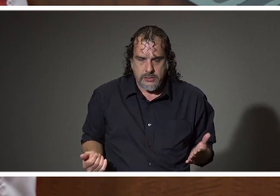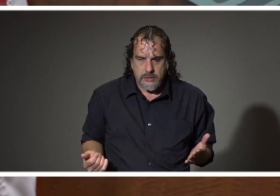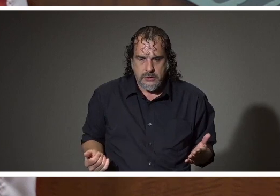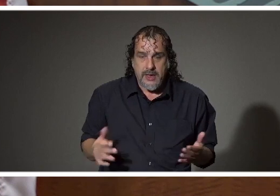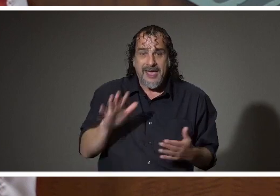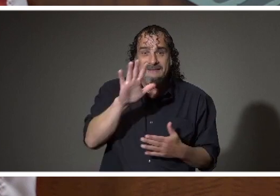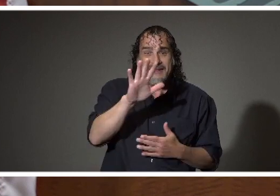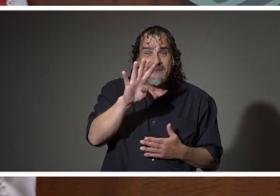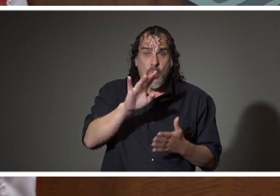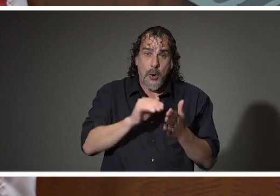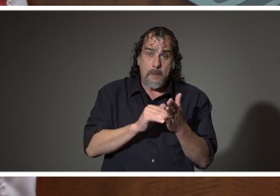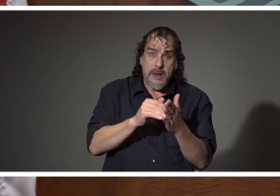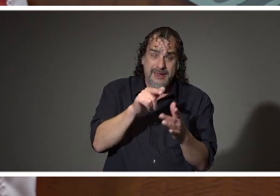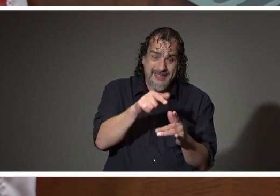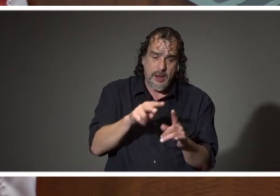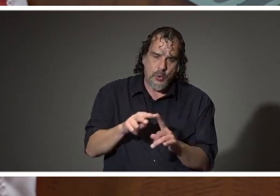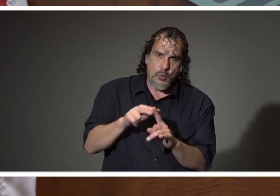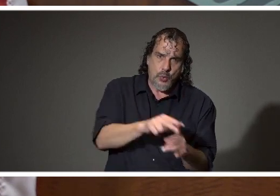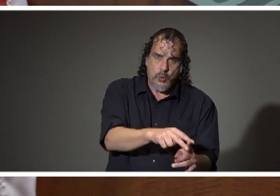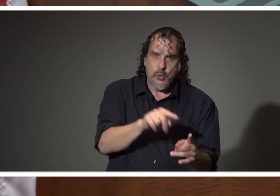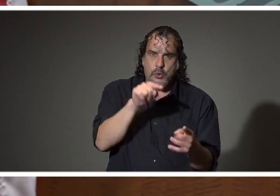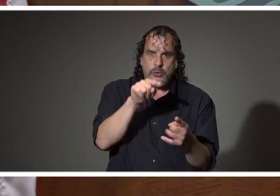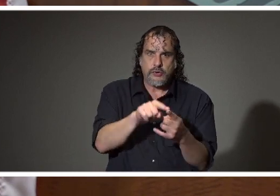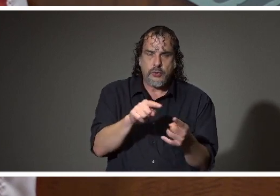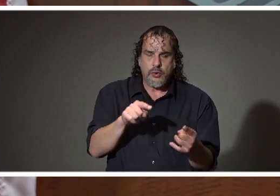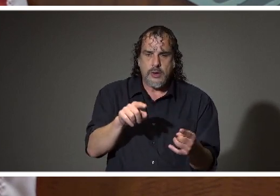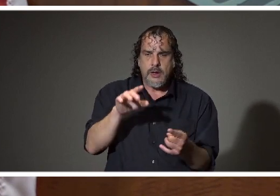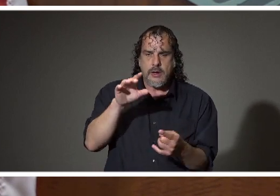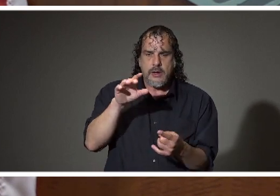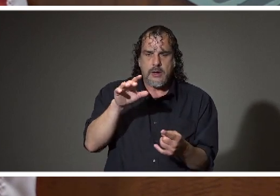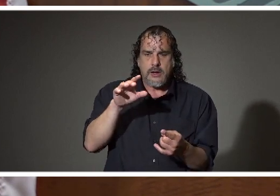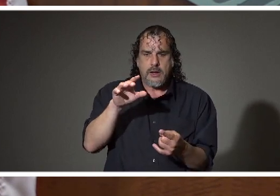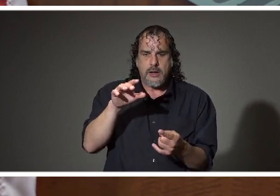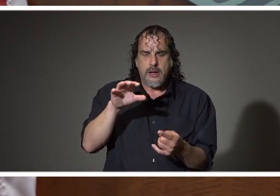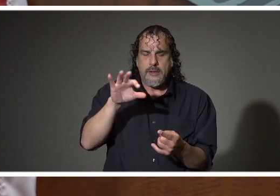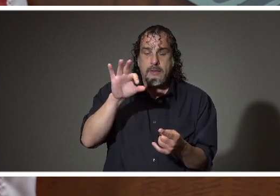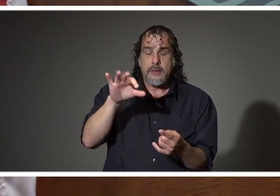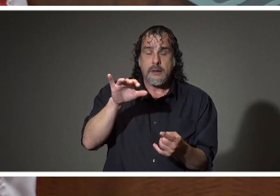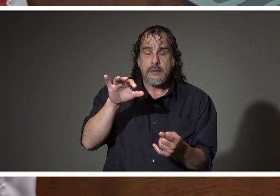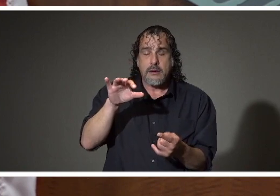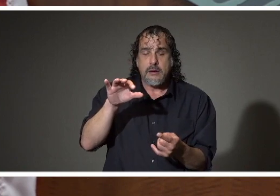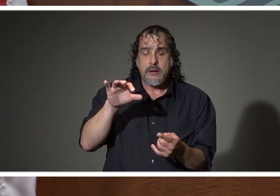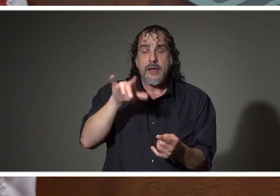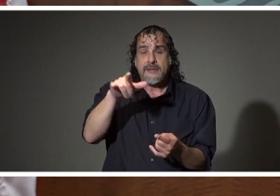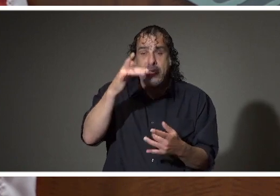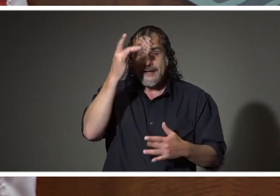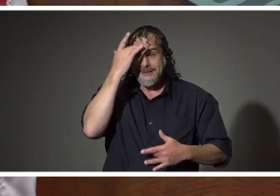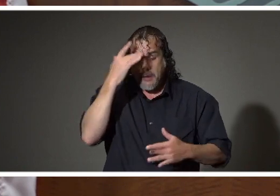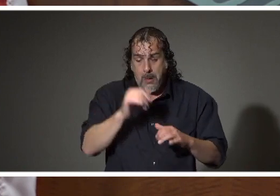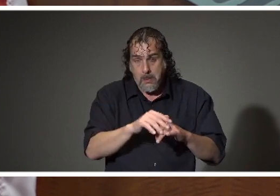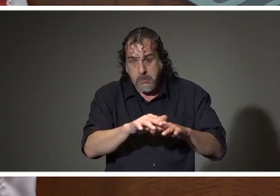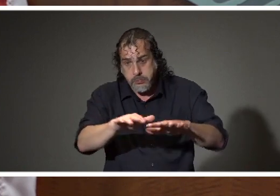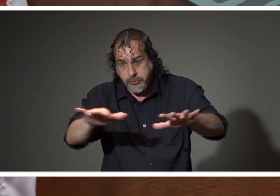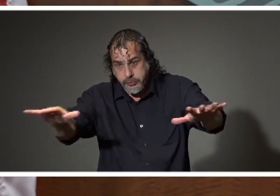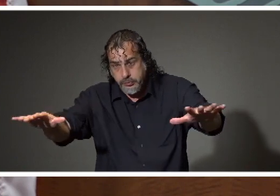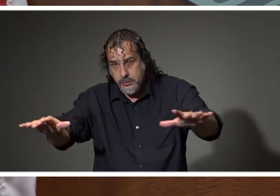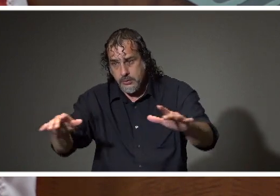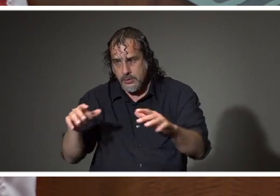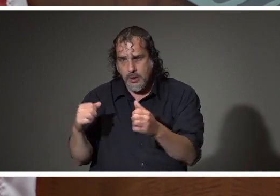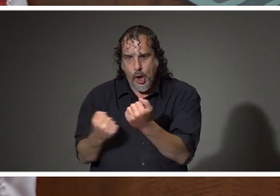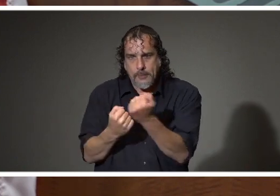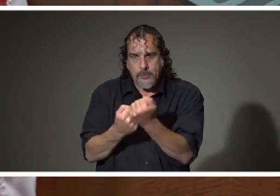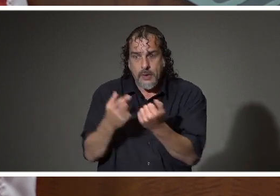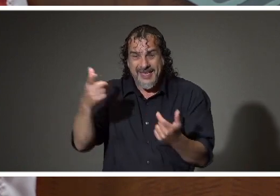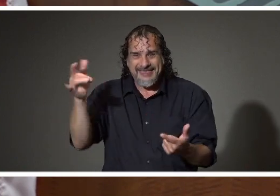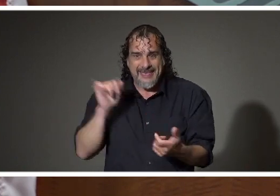$54 million of that was related to the FPUC, or Pandemic Unemployment Compensation, related to the